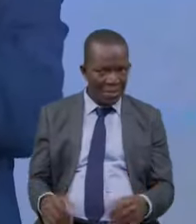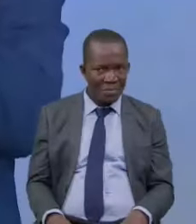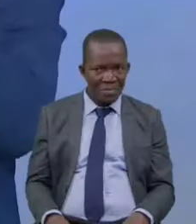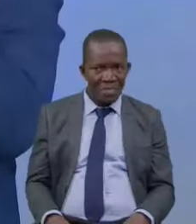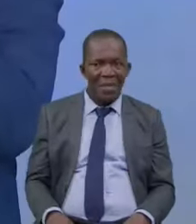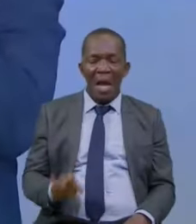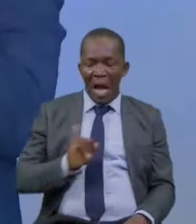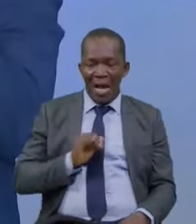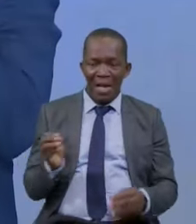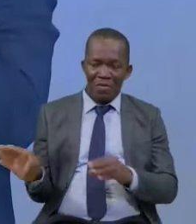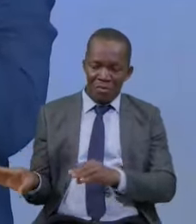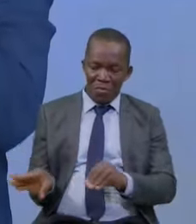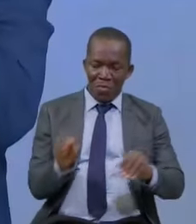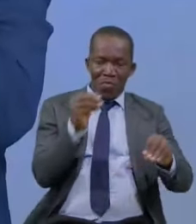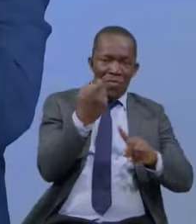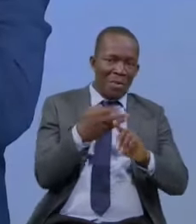of failure.